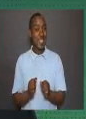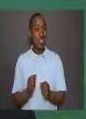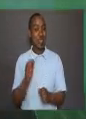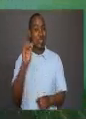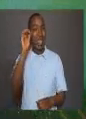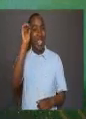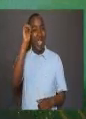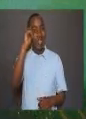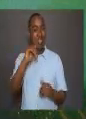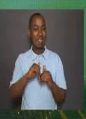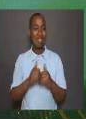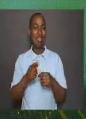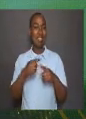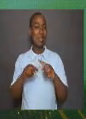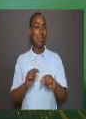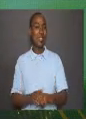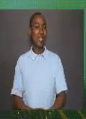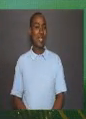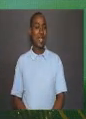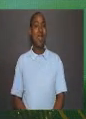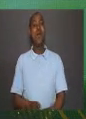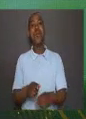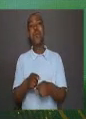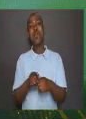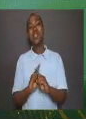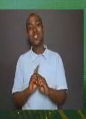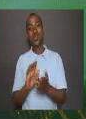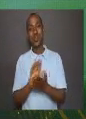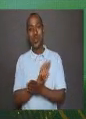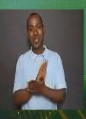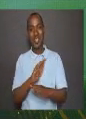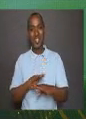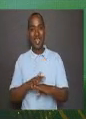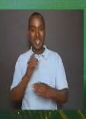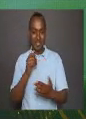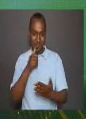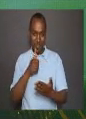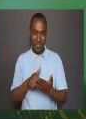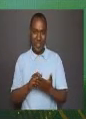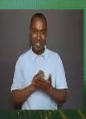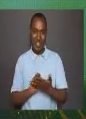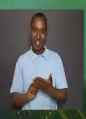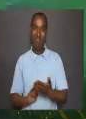caused? Write your answer on a sheet of notebook paper.